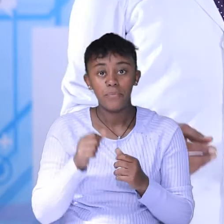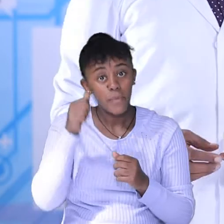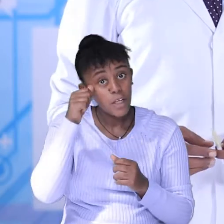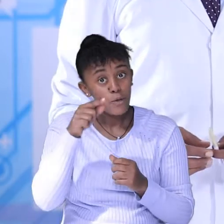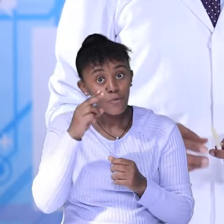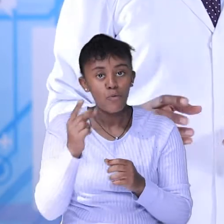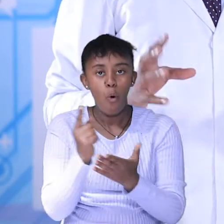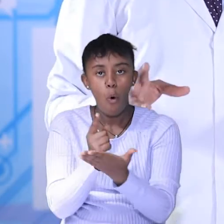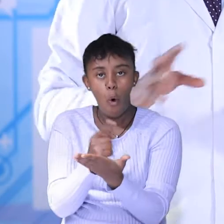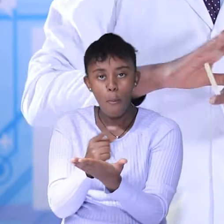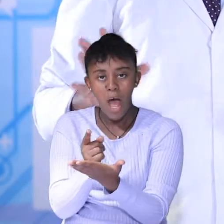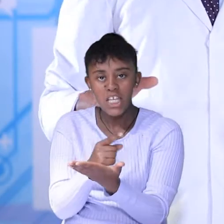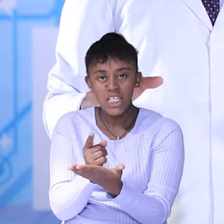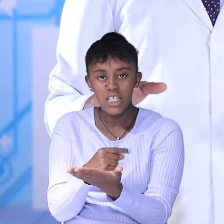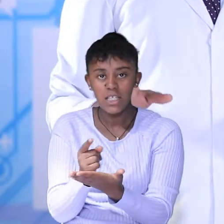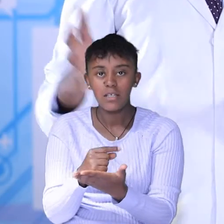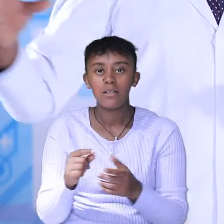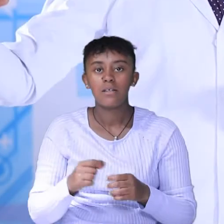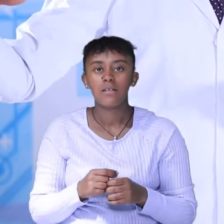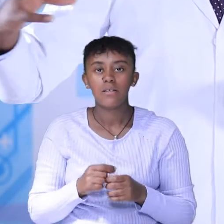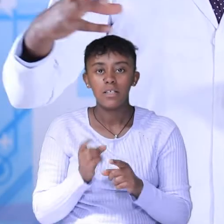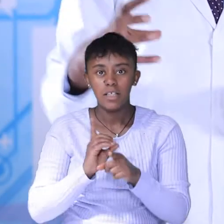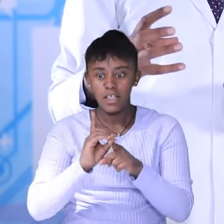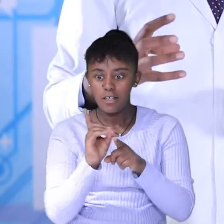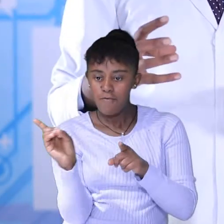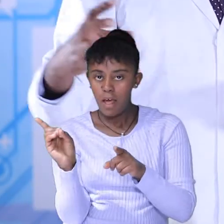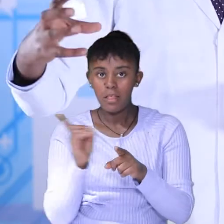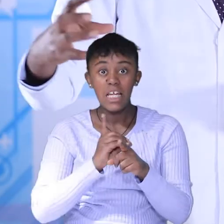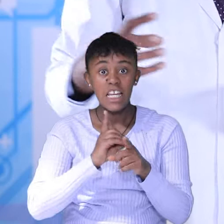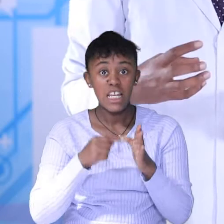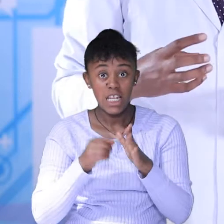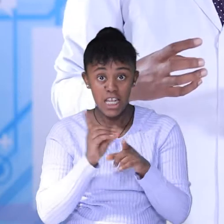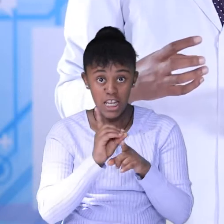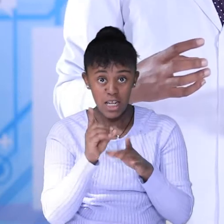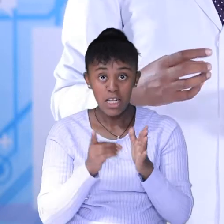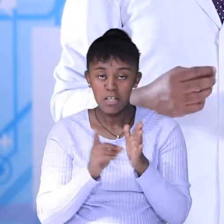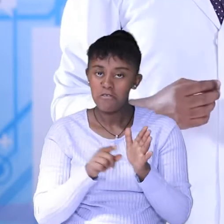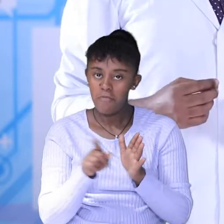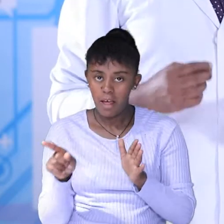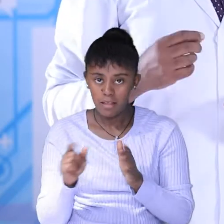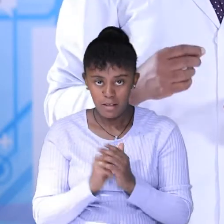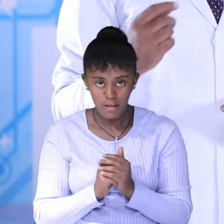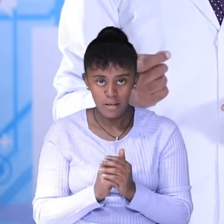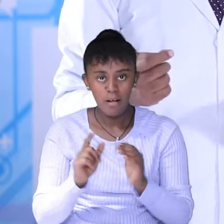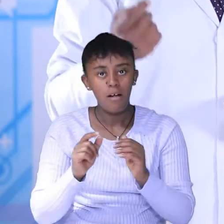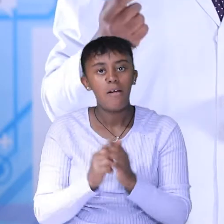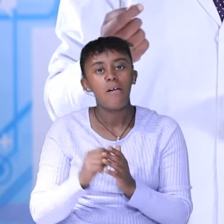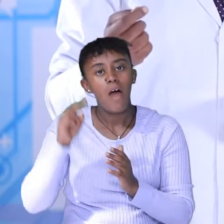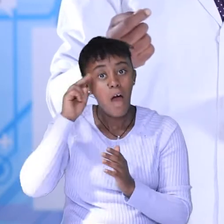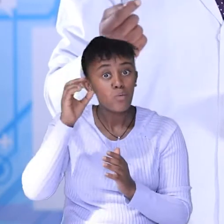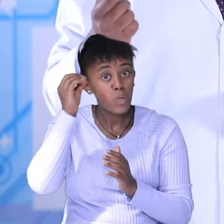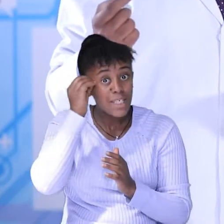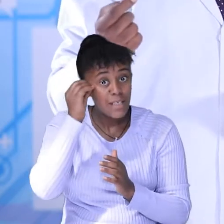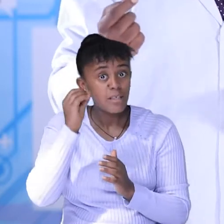uses a compass. Actually, compass deflects whenever there is a magnetic field brought nearer to it. So Hans Ørsted